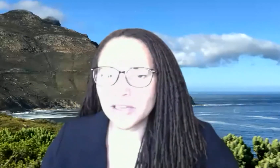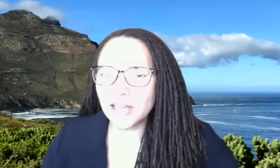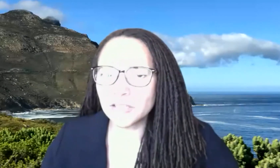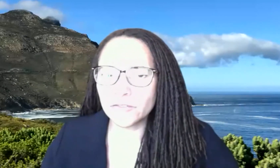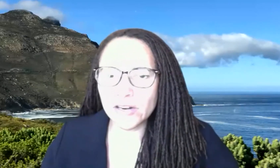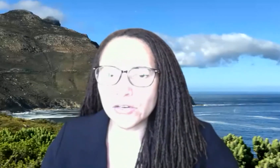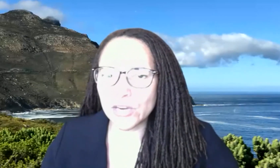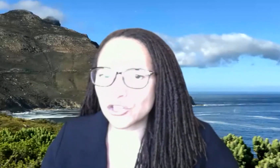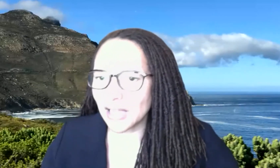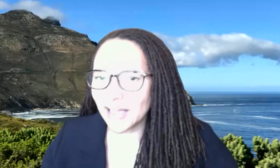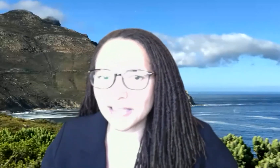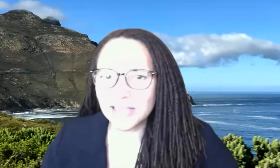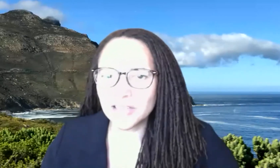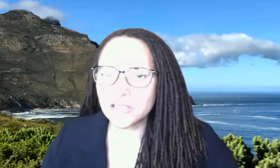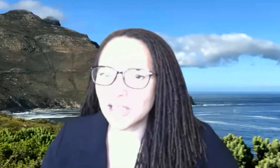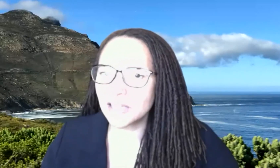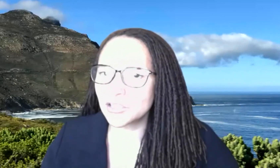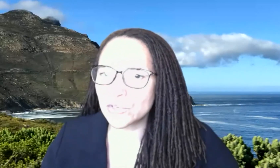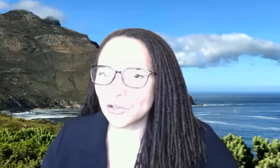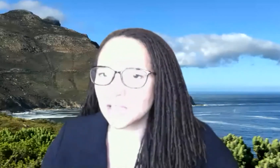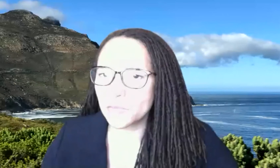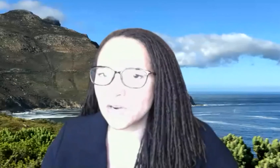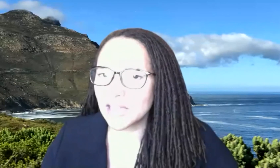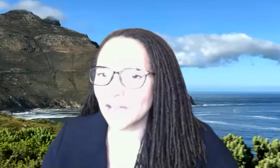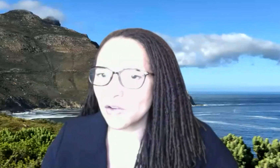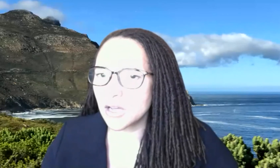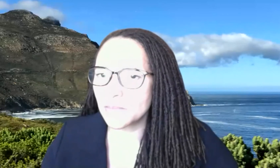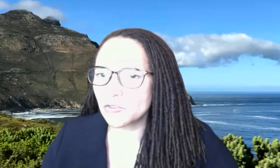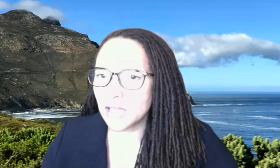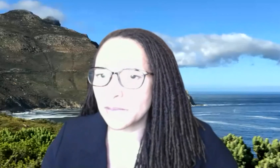they are actually very racialized, and they're designed to result in more negative